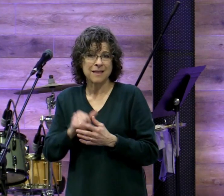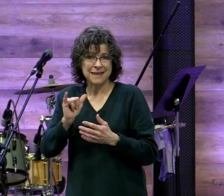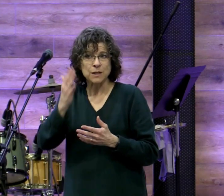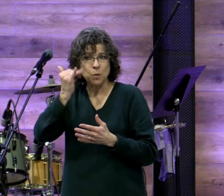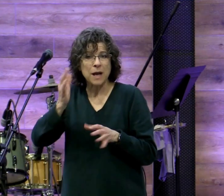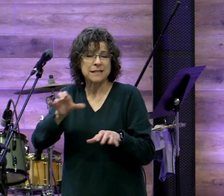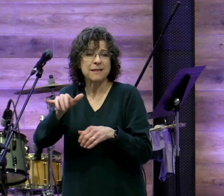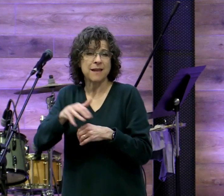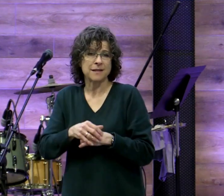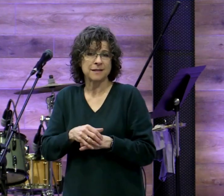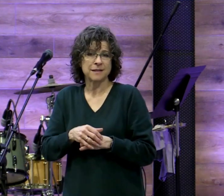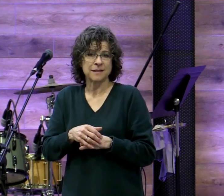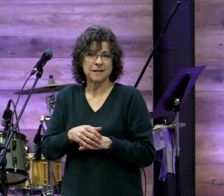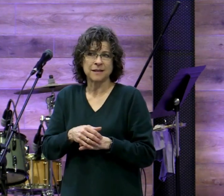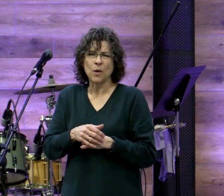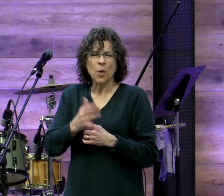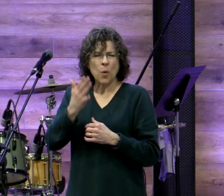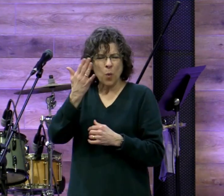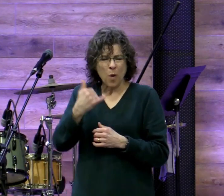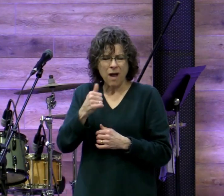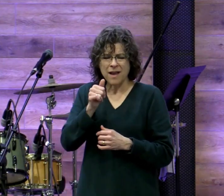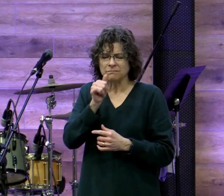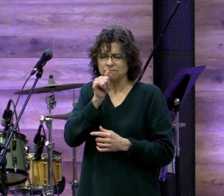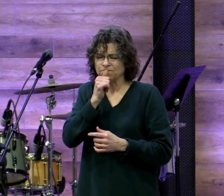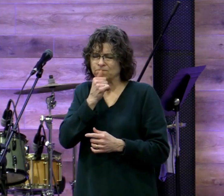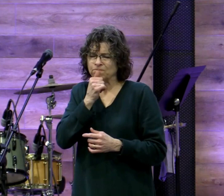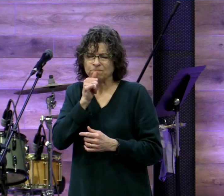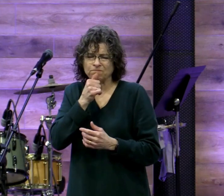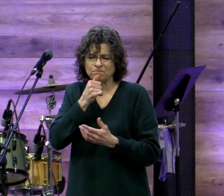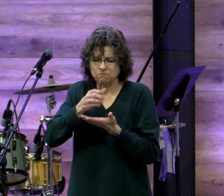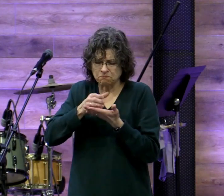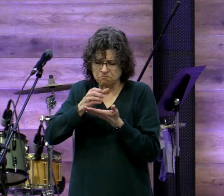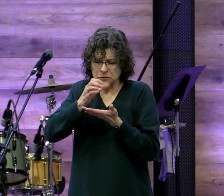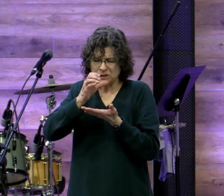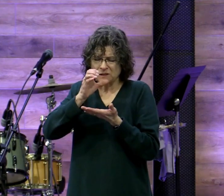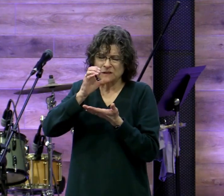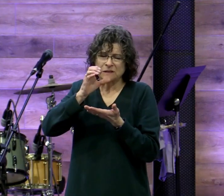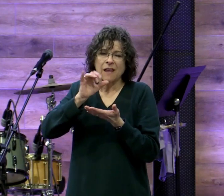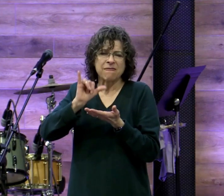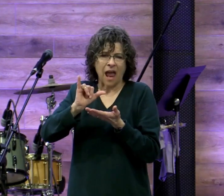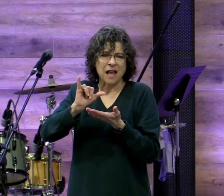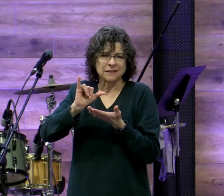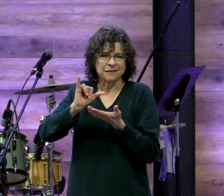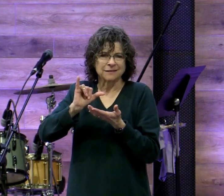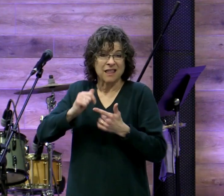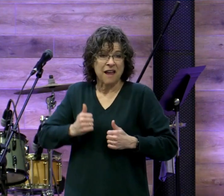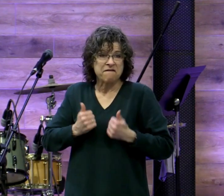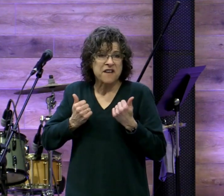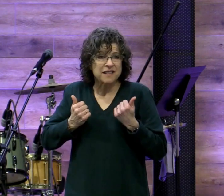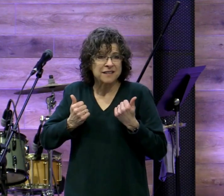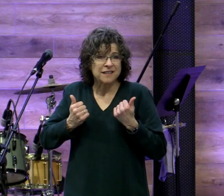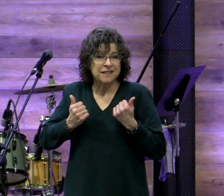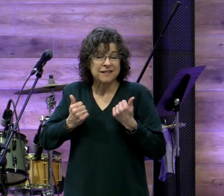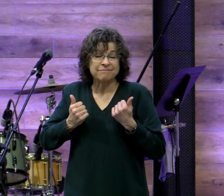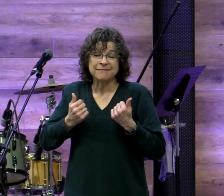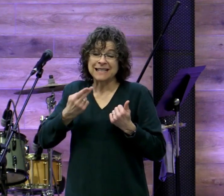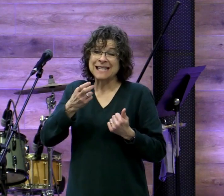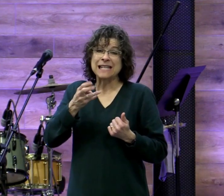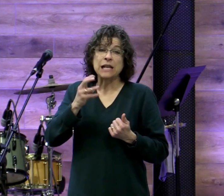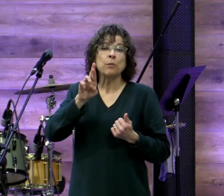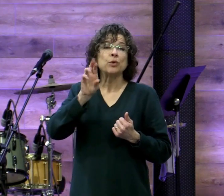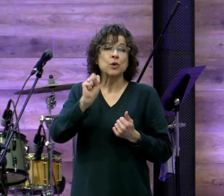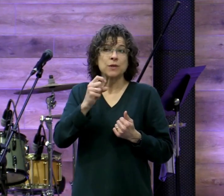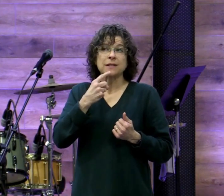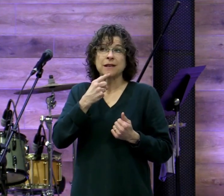What got him through the agony of that cup? Hebrews 12:2 says, looking to Jesus, the founder and perfecter of